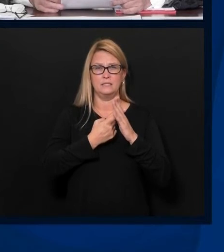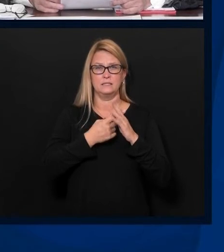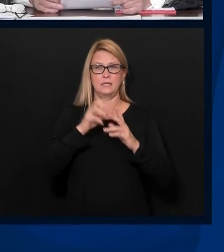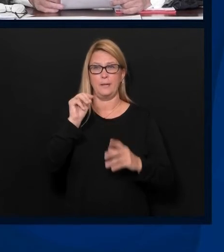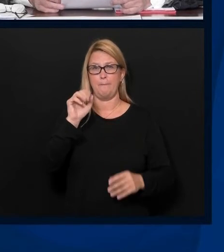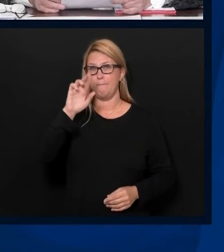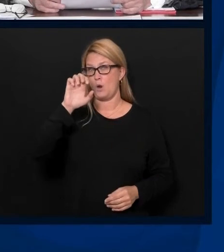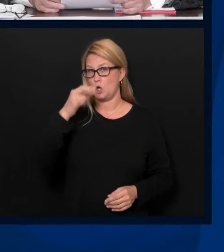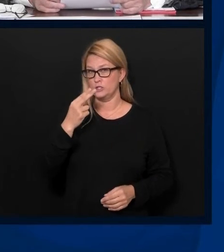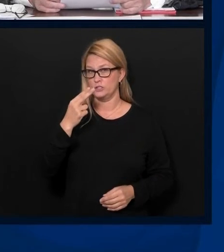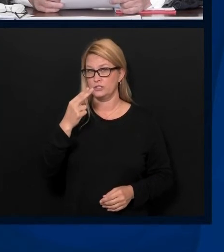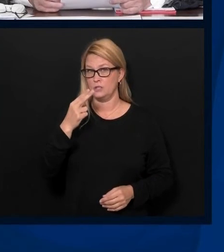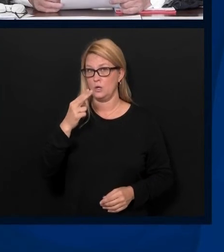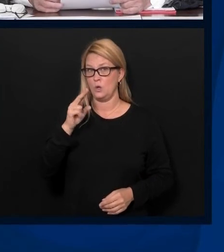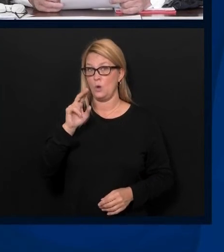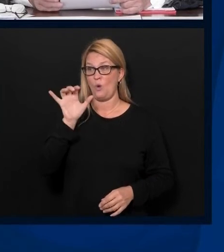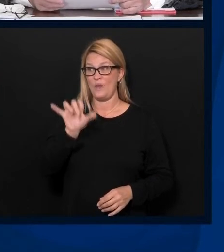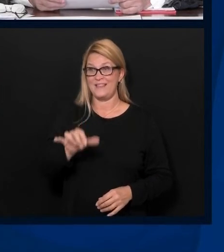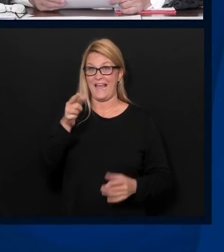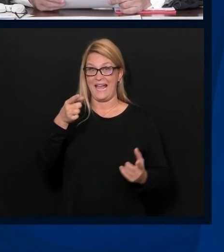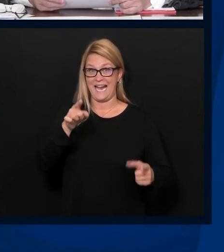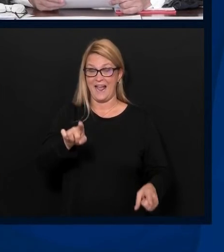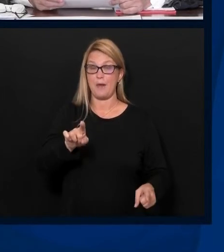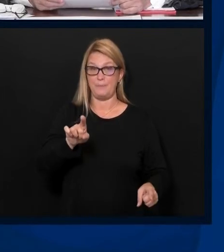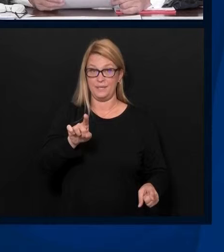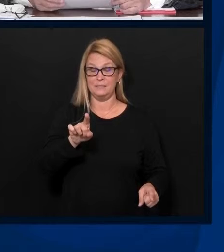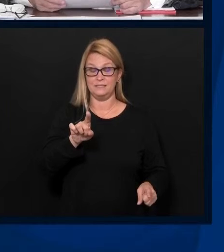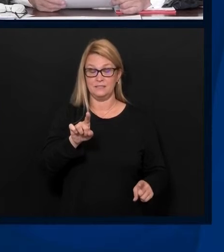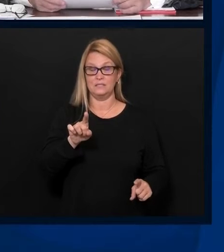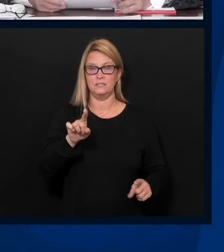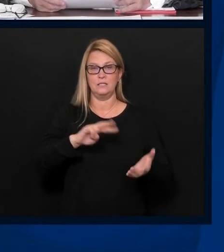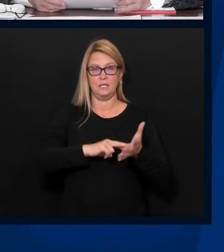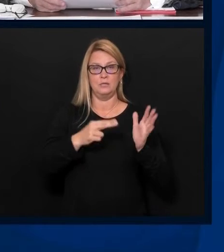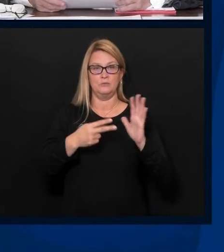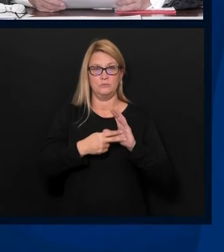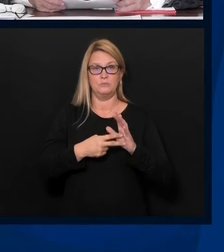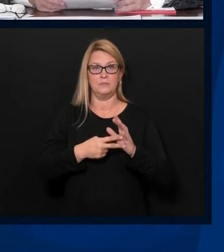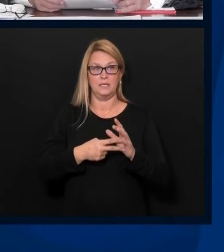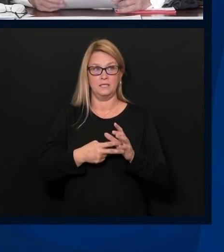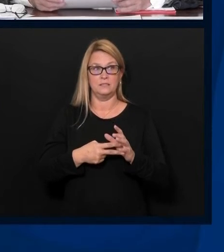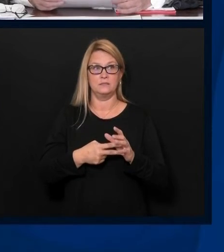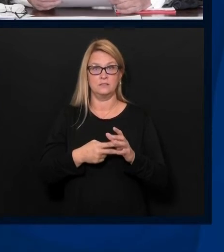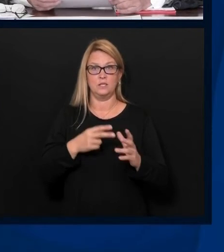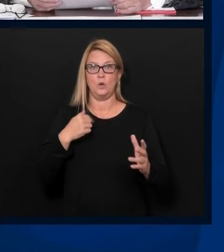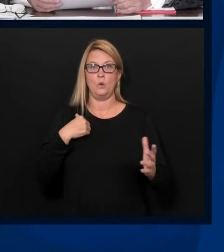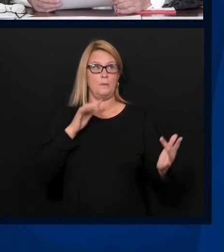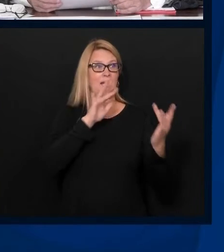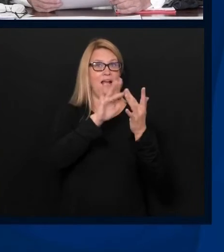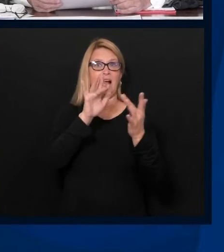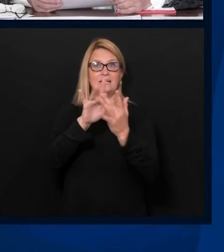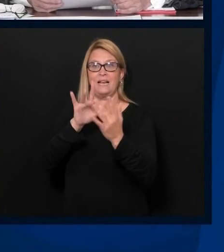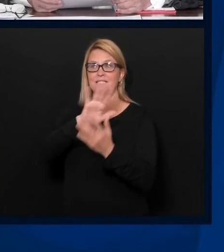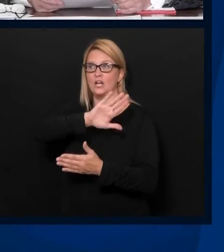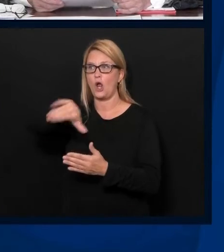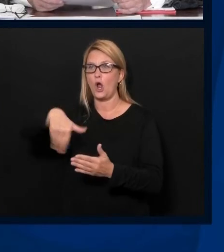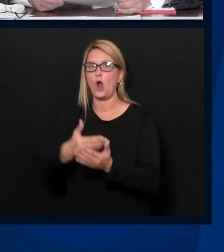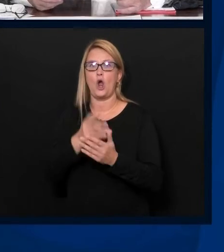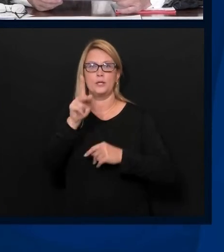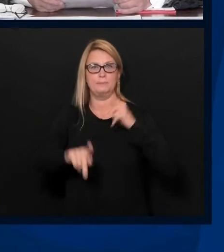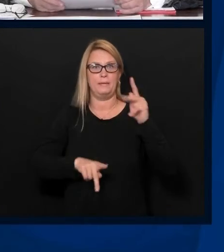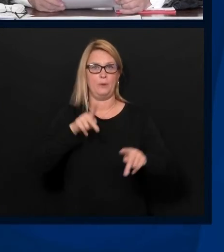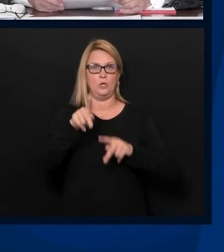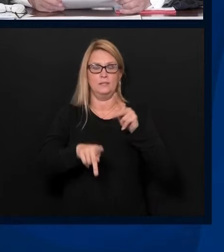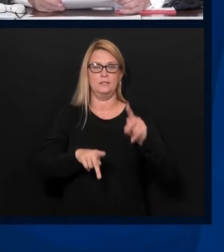March. And at that point in time, we'll be reaching out to all of our population. We'll start